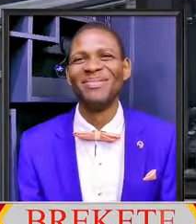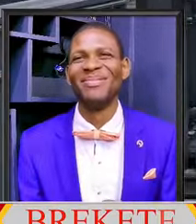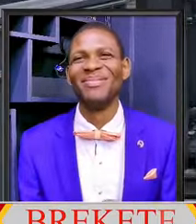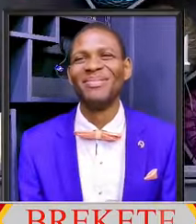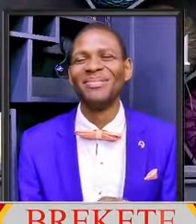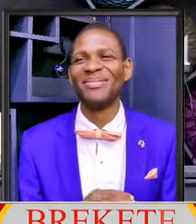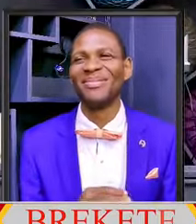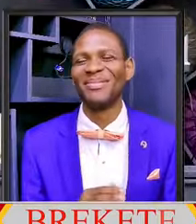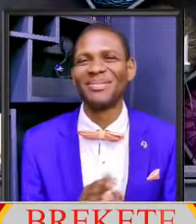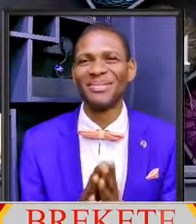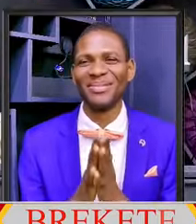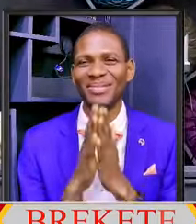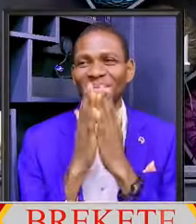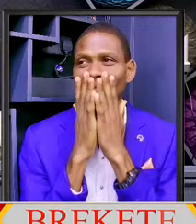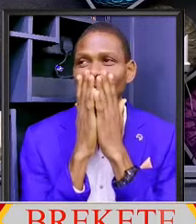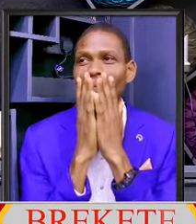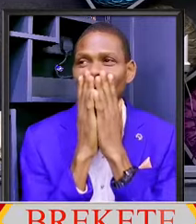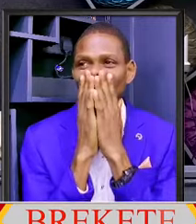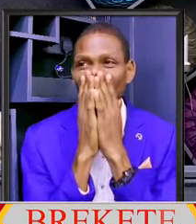Hi.